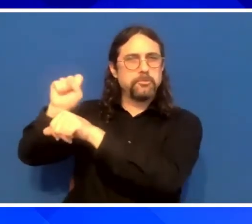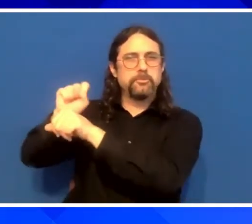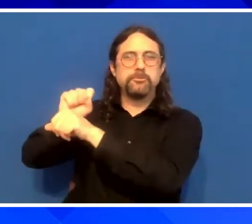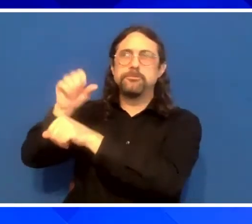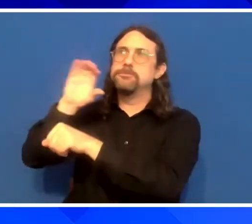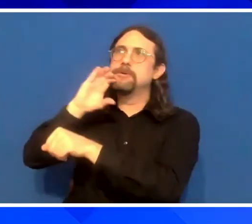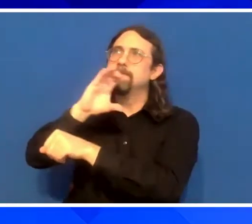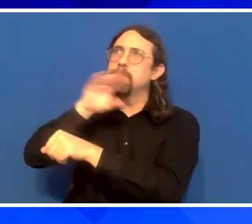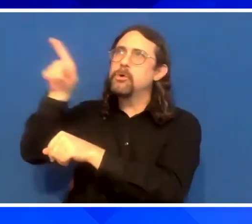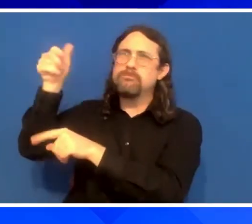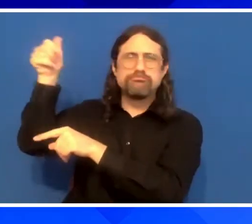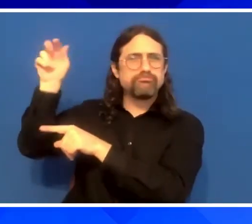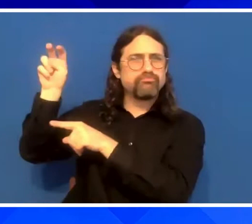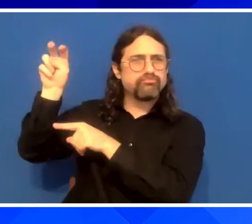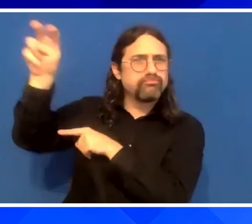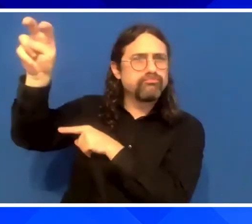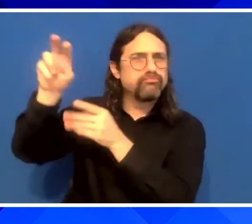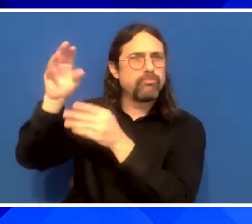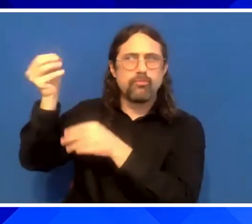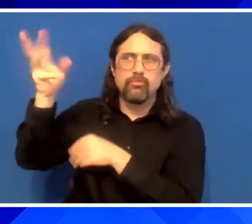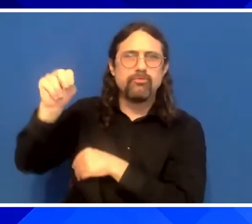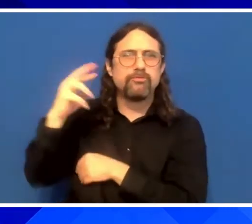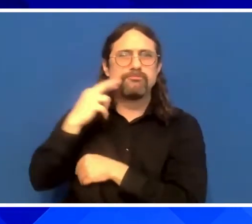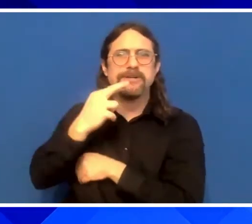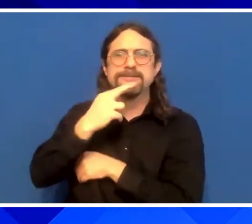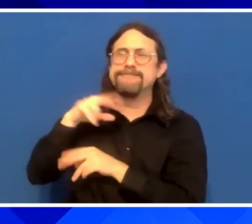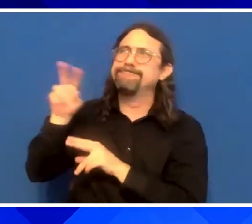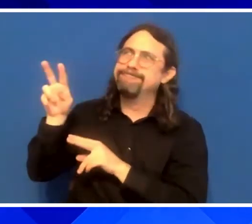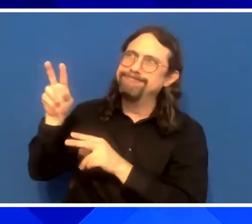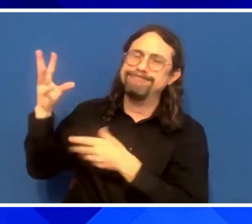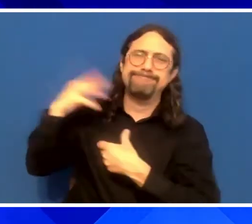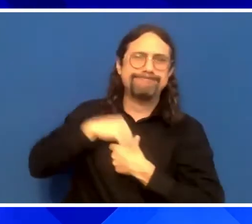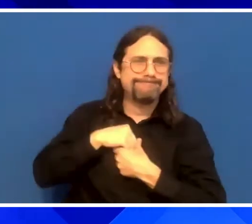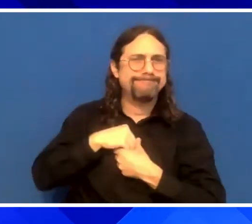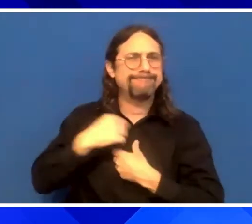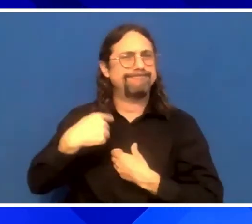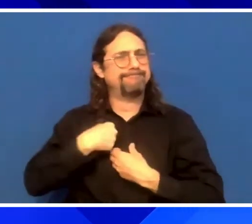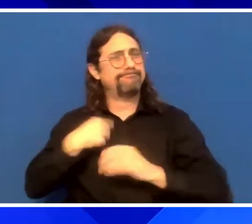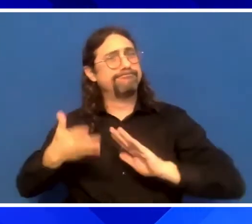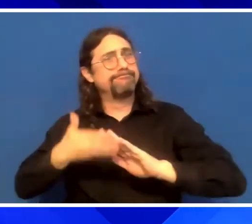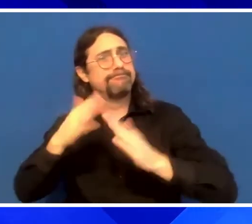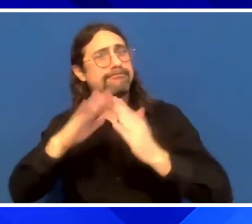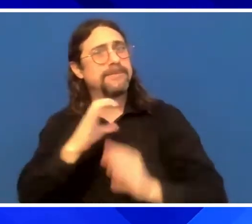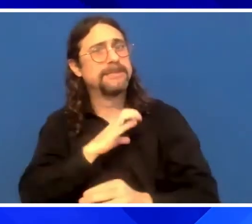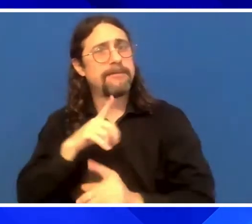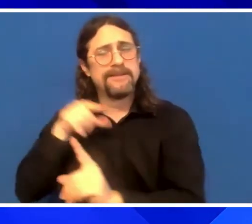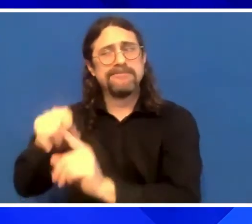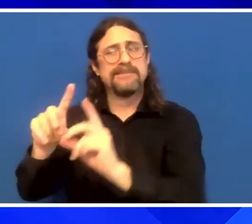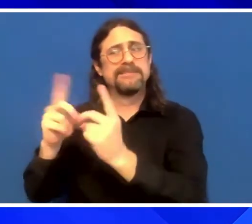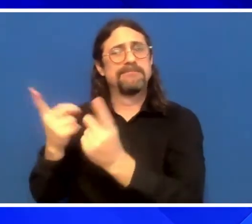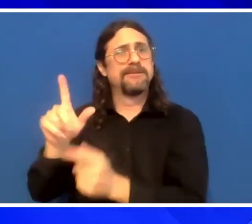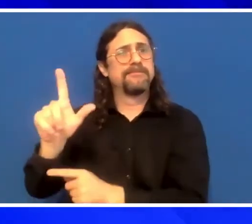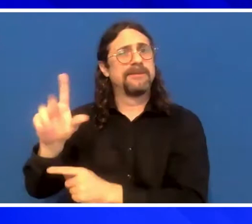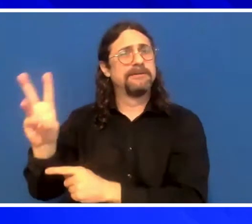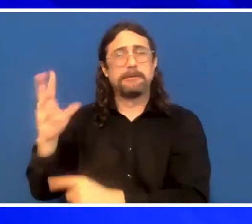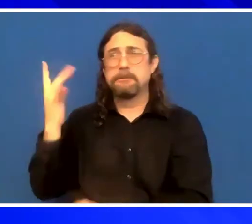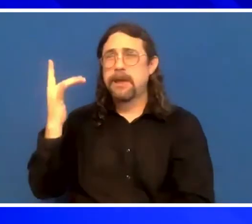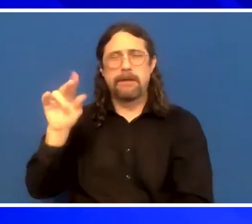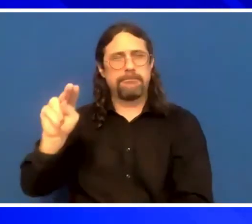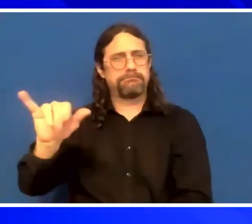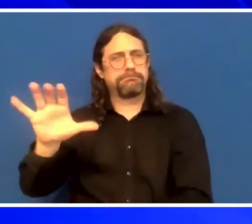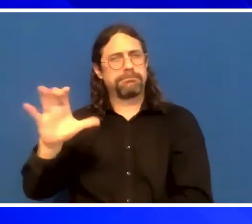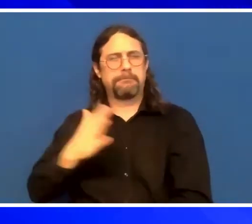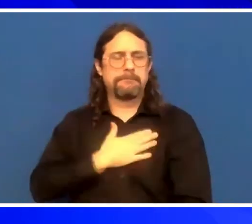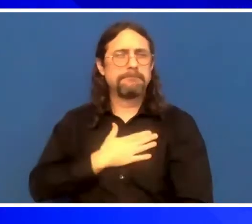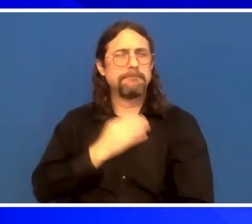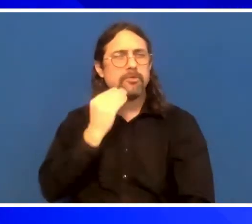I'm running for city council in District 26 because New York City has been my home since the day I was born, and I love this city with all my heart.